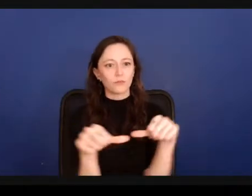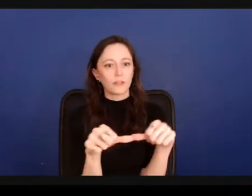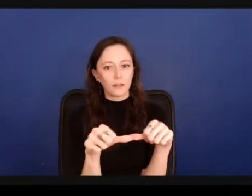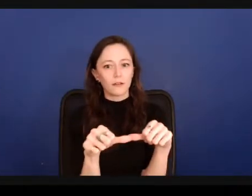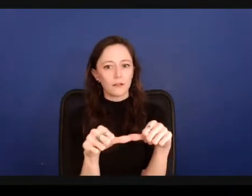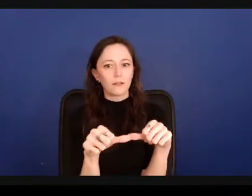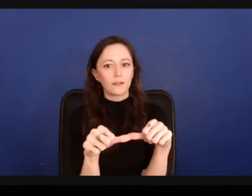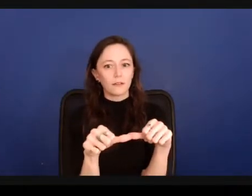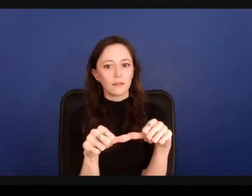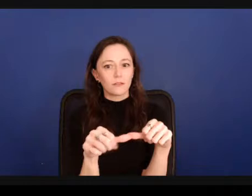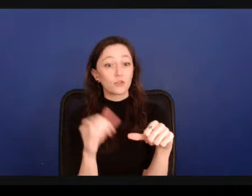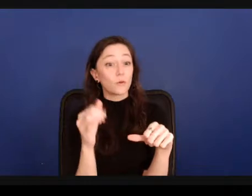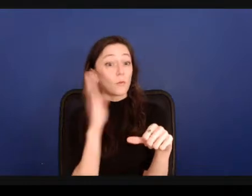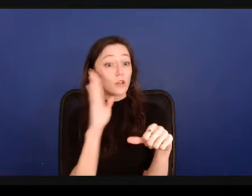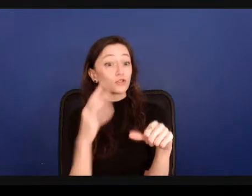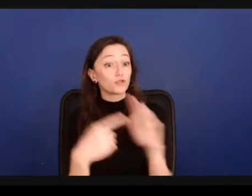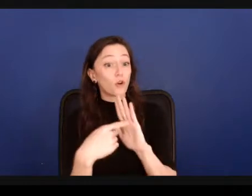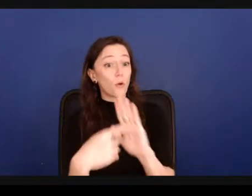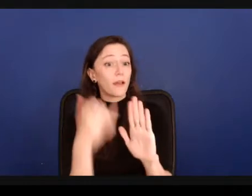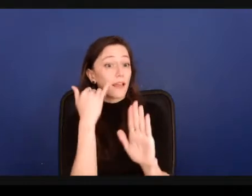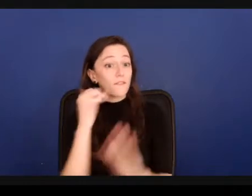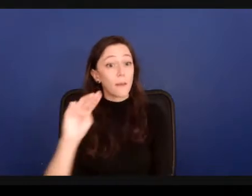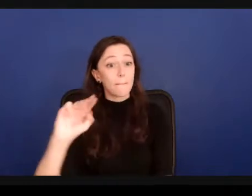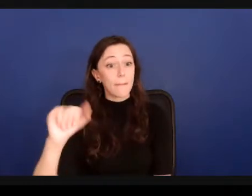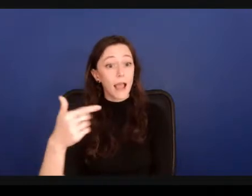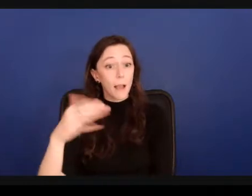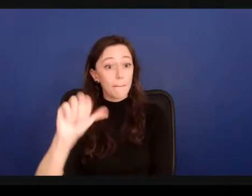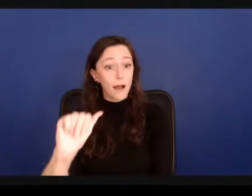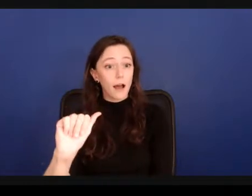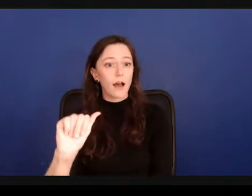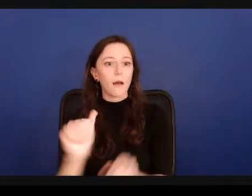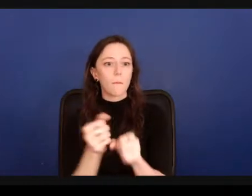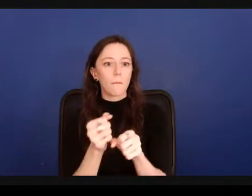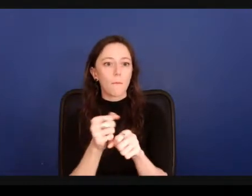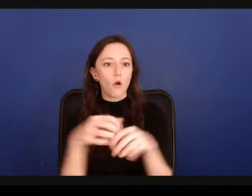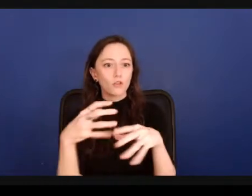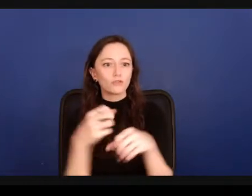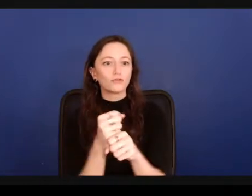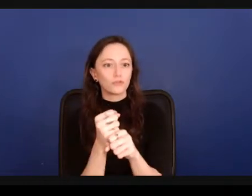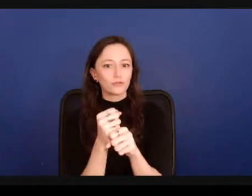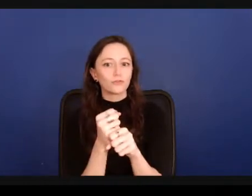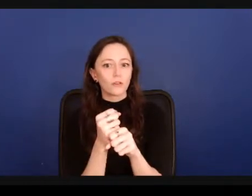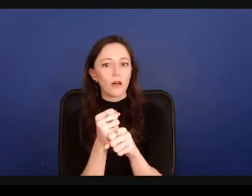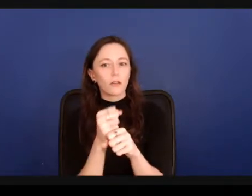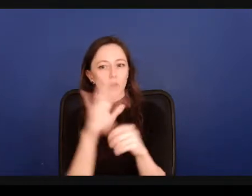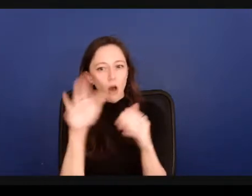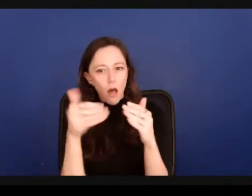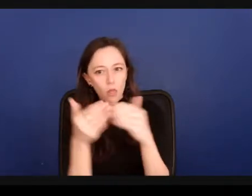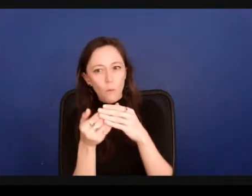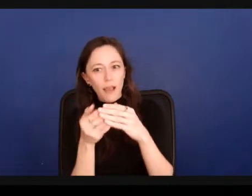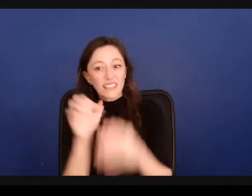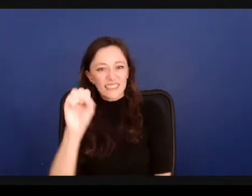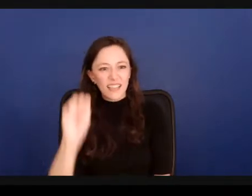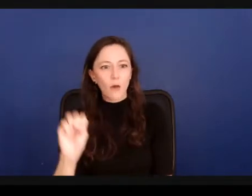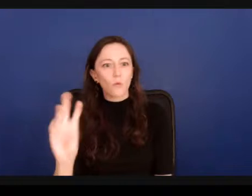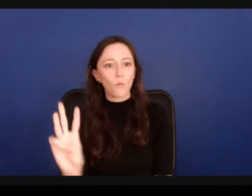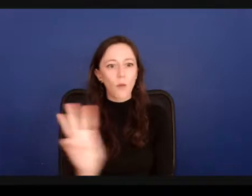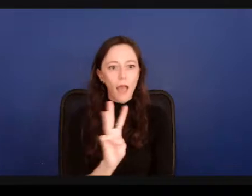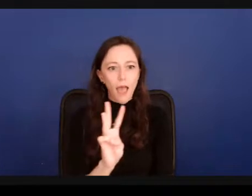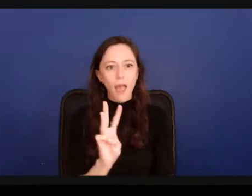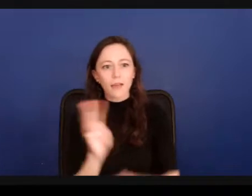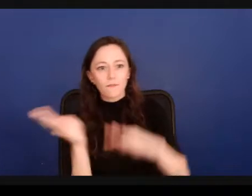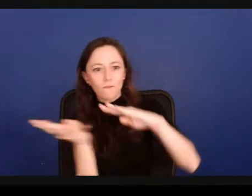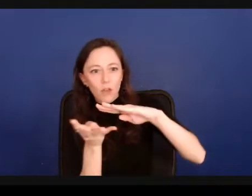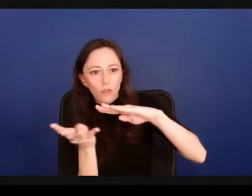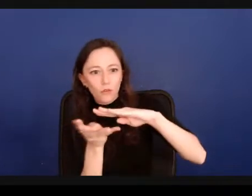that if the magma pulse is working its way from the summit all the way southwest and filling that crack and putting pressure, it seems to